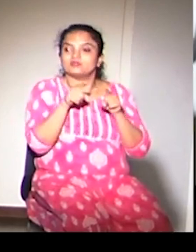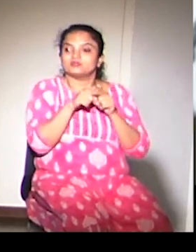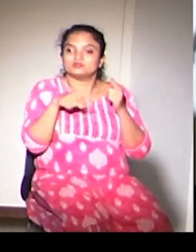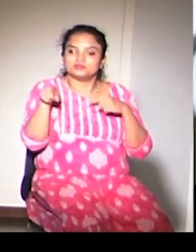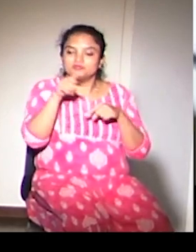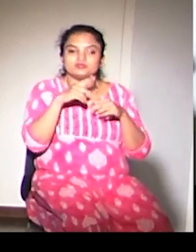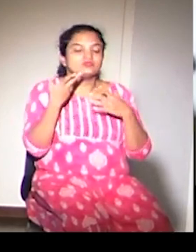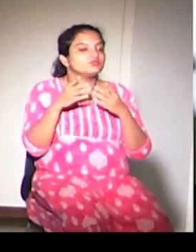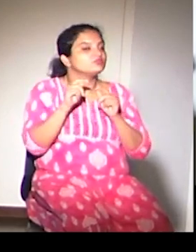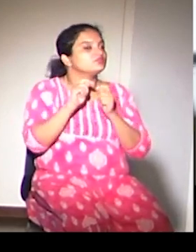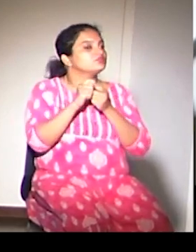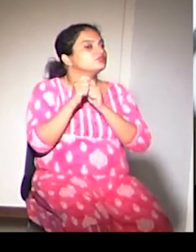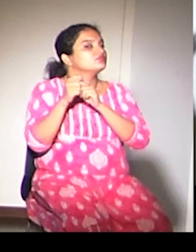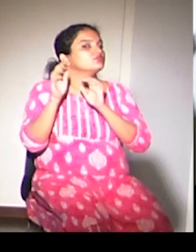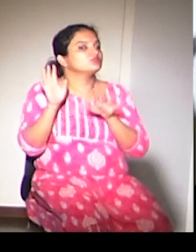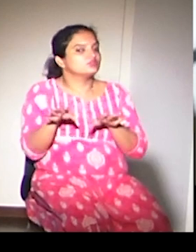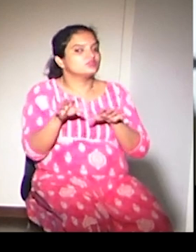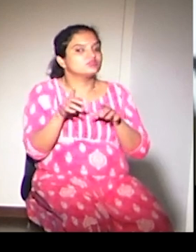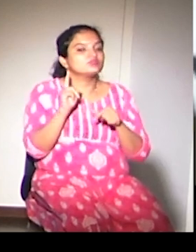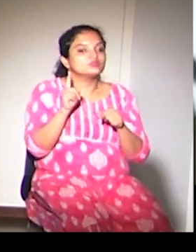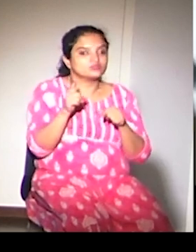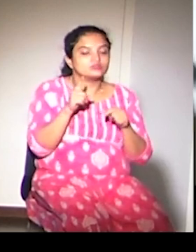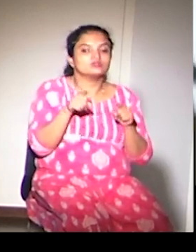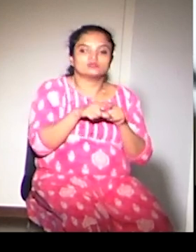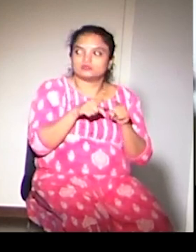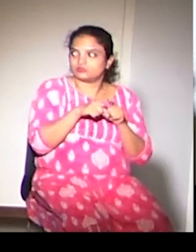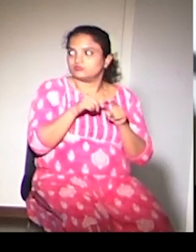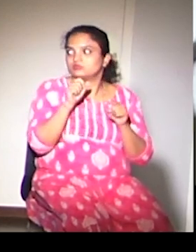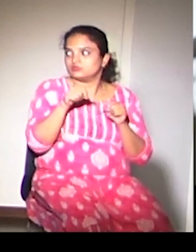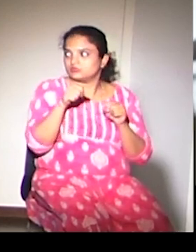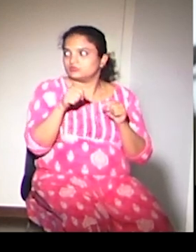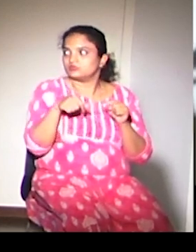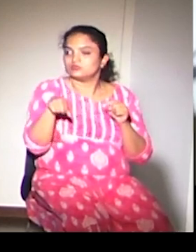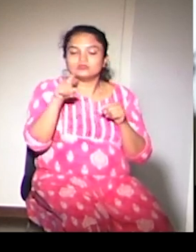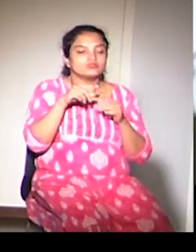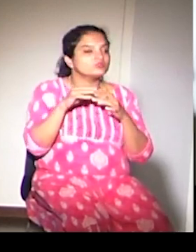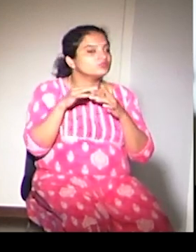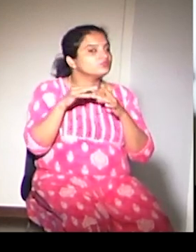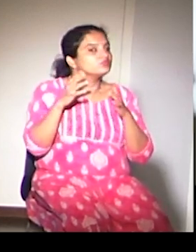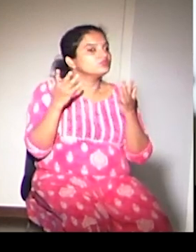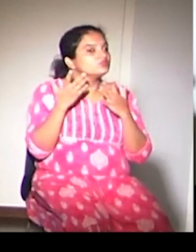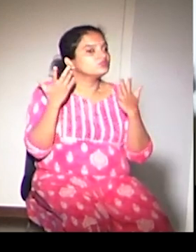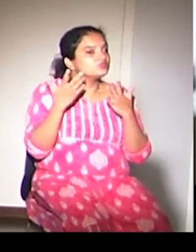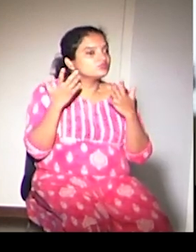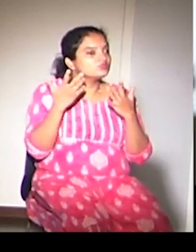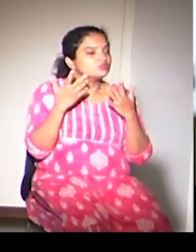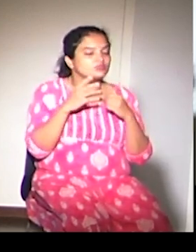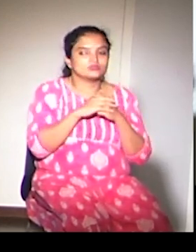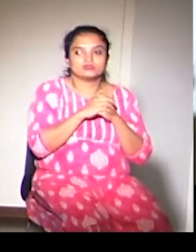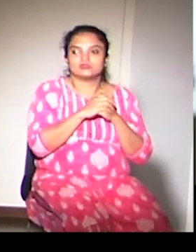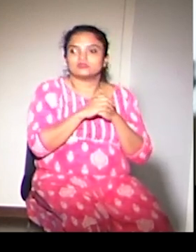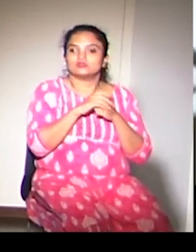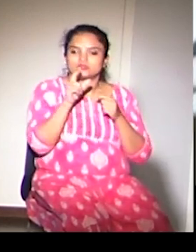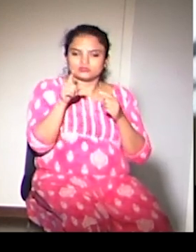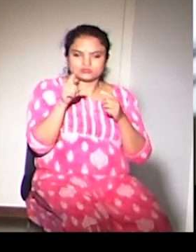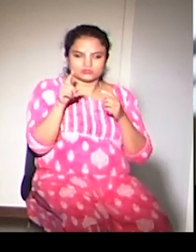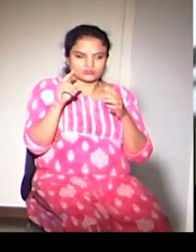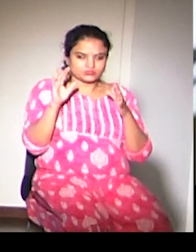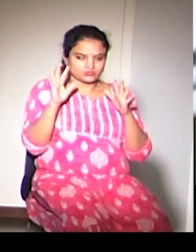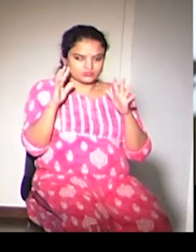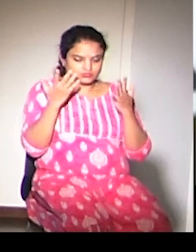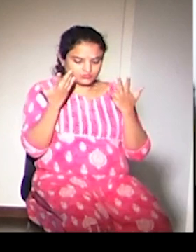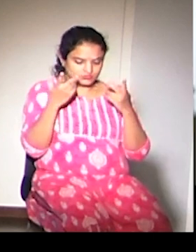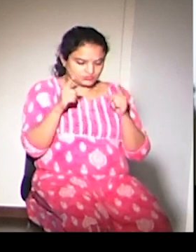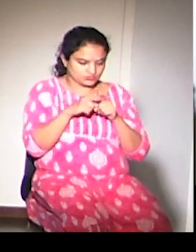little pieces. So very laborious indeed, and especially where there's no repetition. So, there's no way